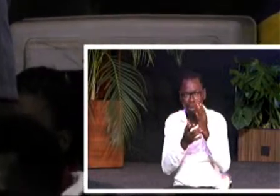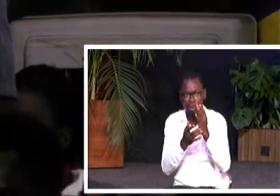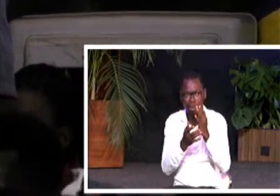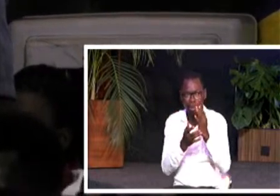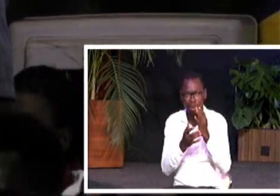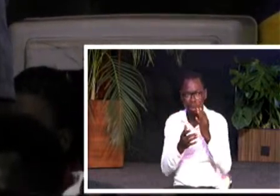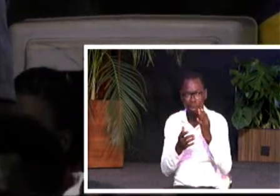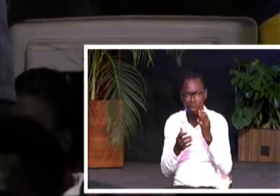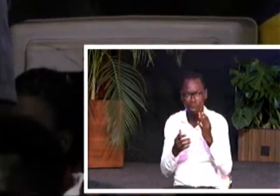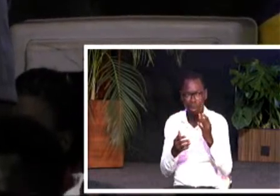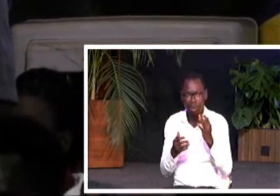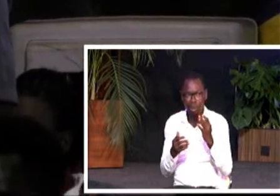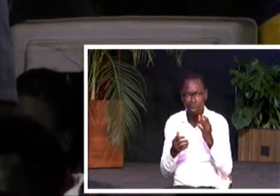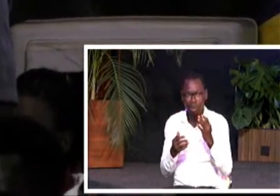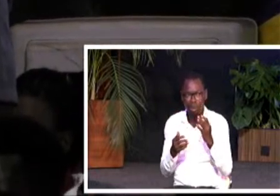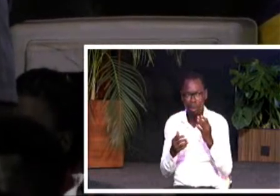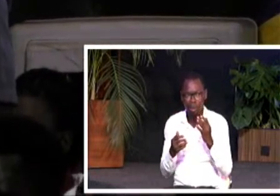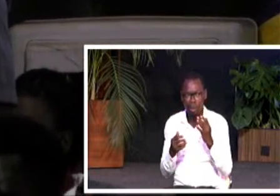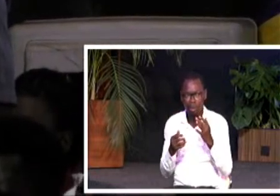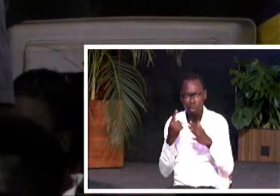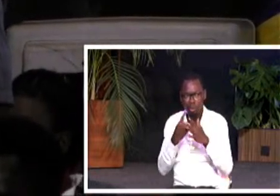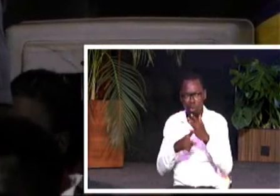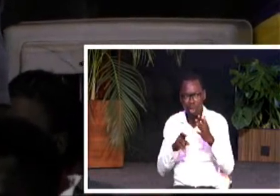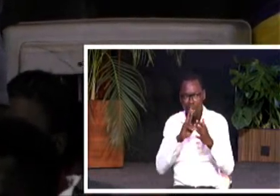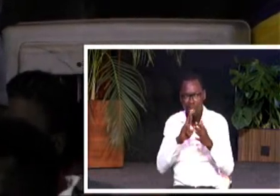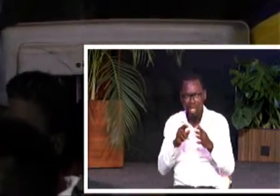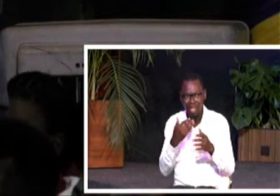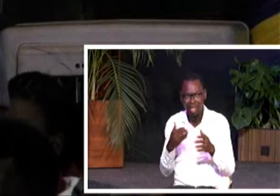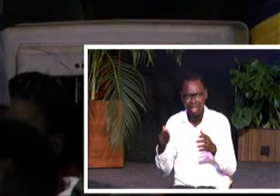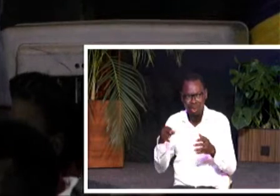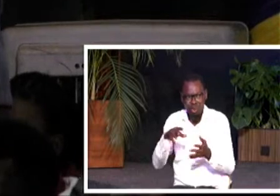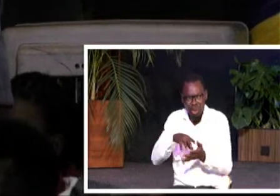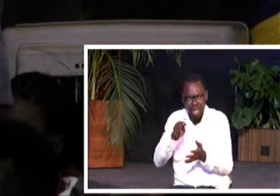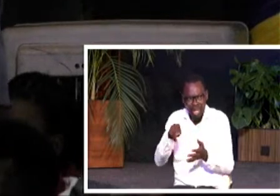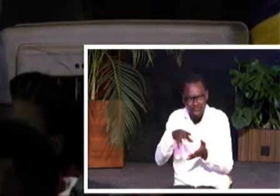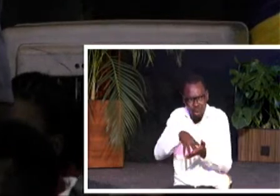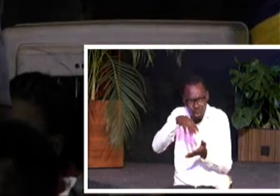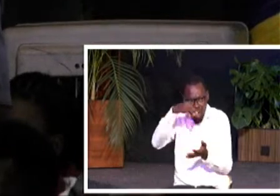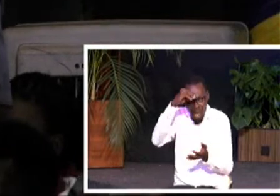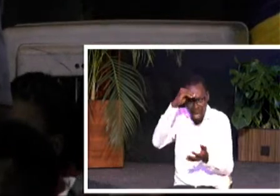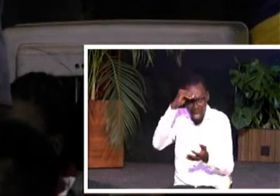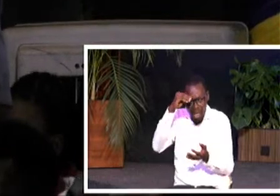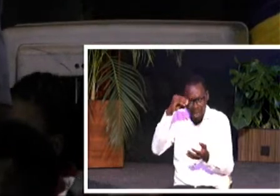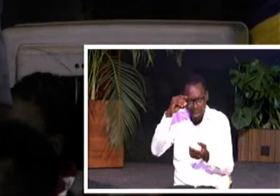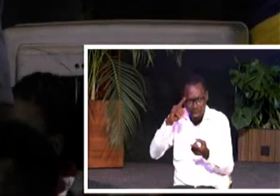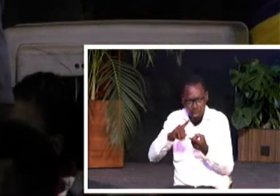current roles, and what are the things we'll need to learn to,